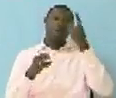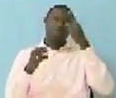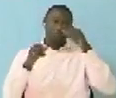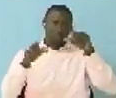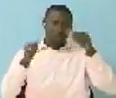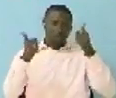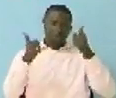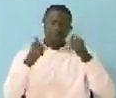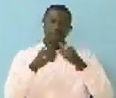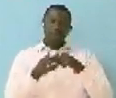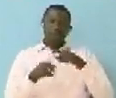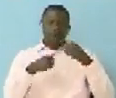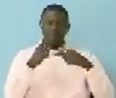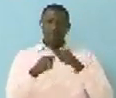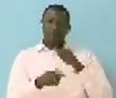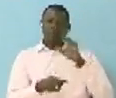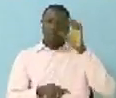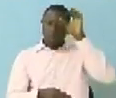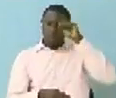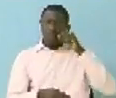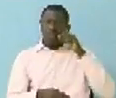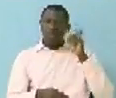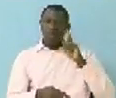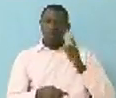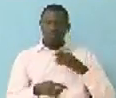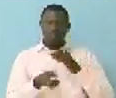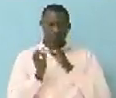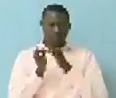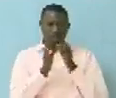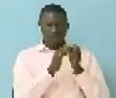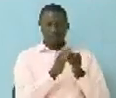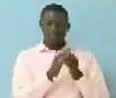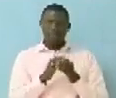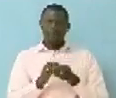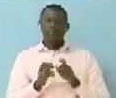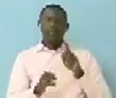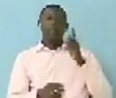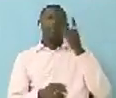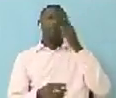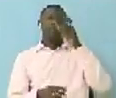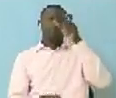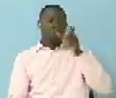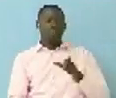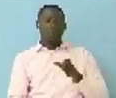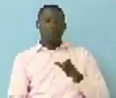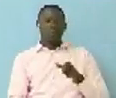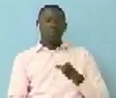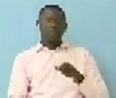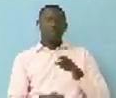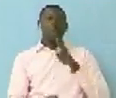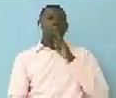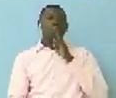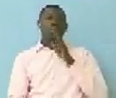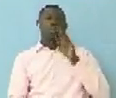Then you will understand what I'm saying. I said the first person arrested was Bunja Dabo.